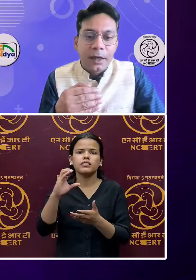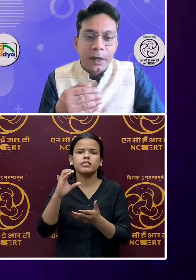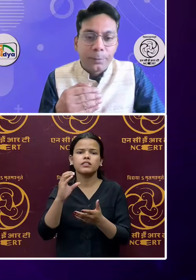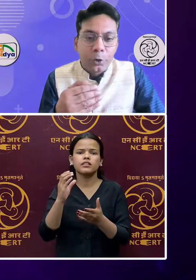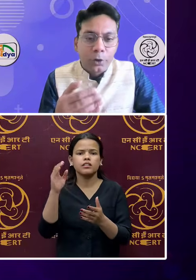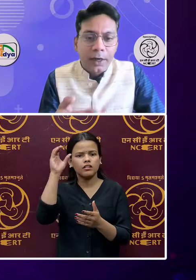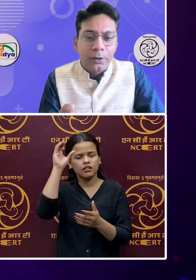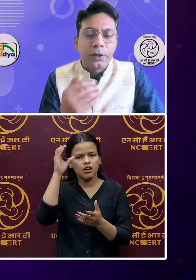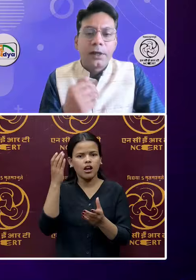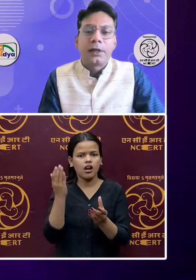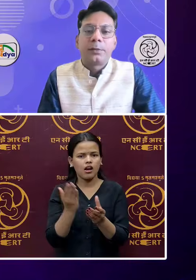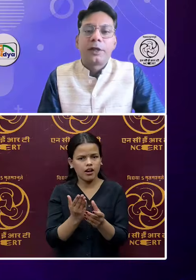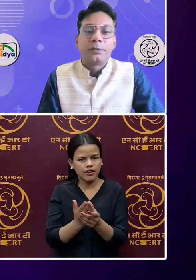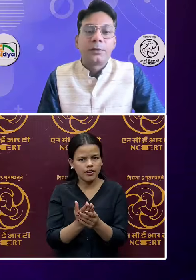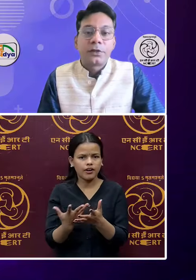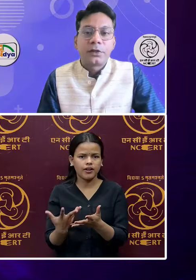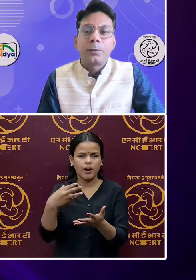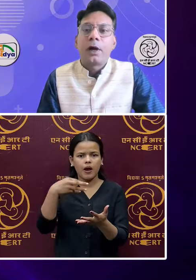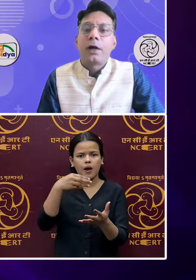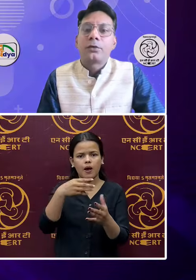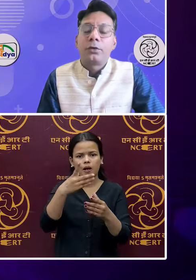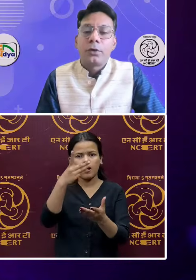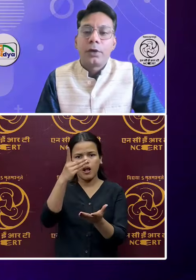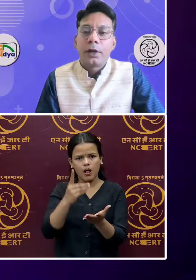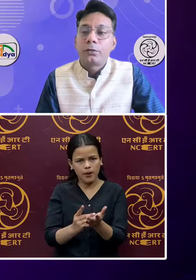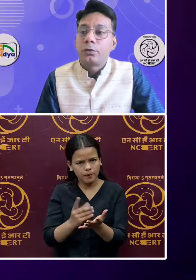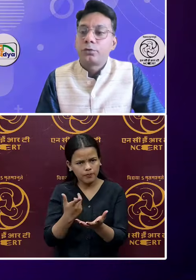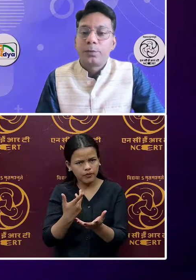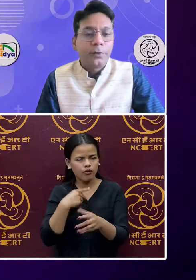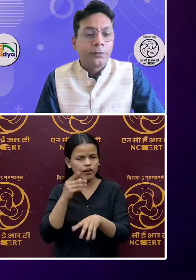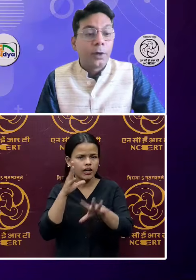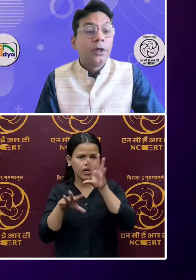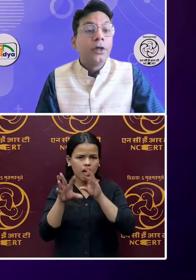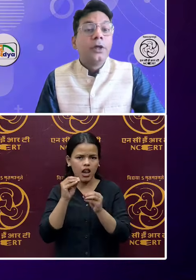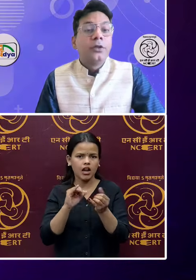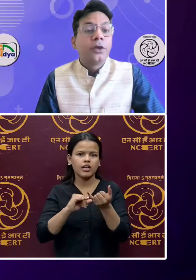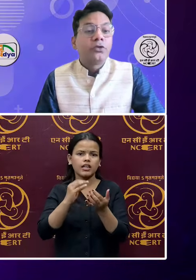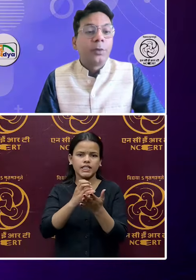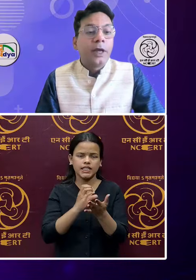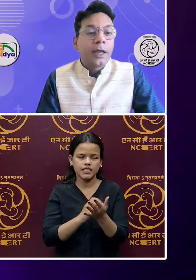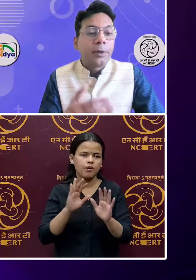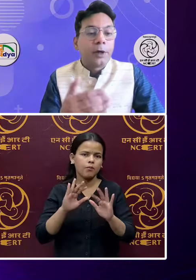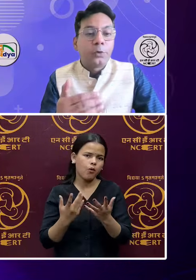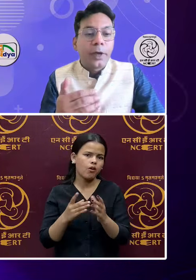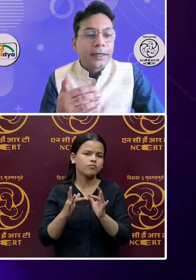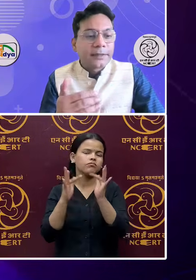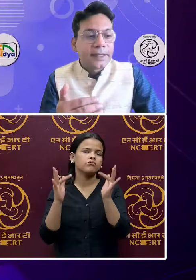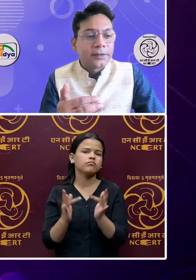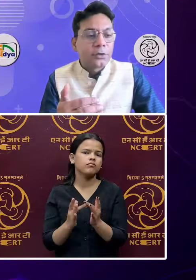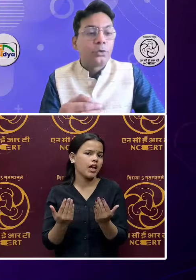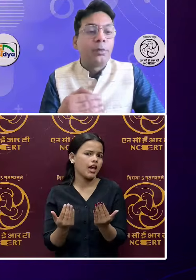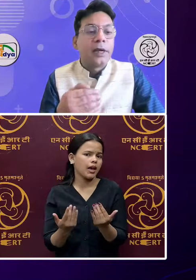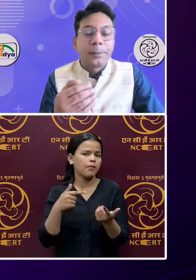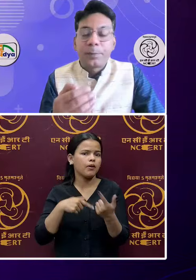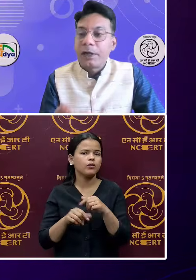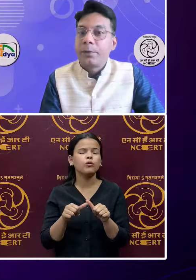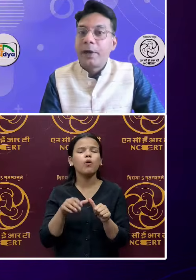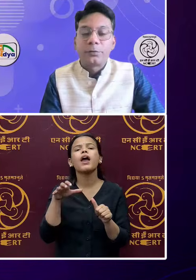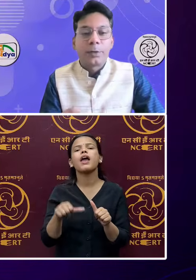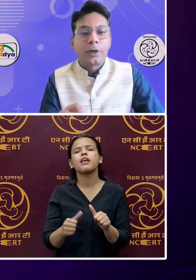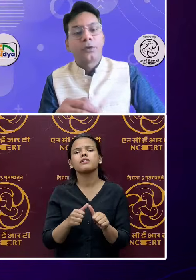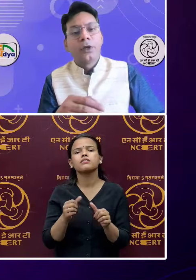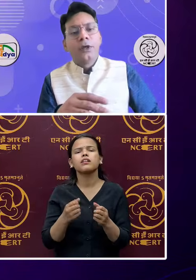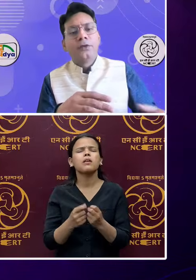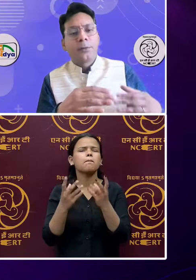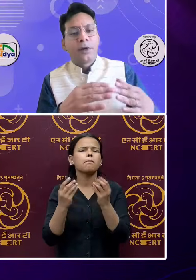been uploaded on the learning management system or online course platform, they should be able to access through multiple